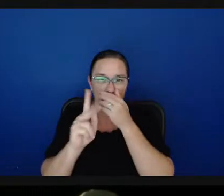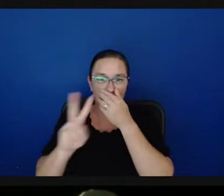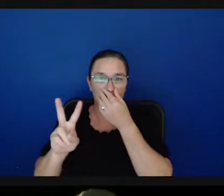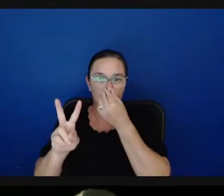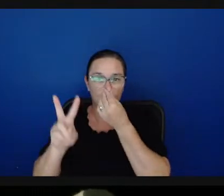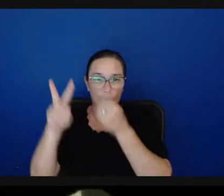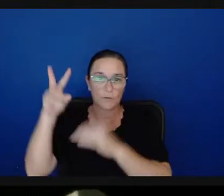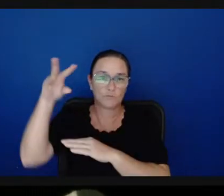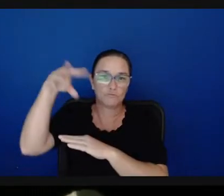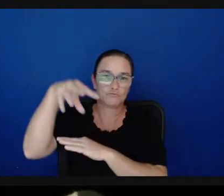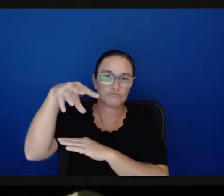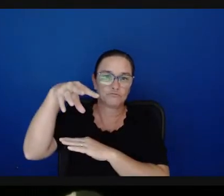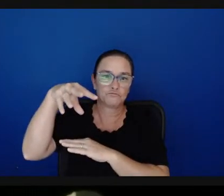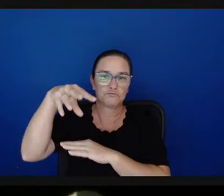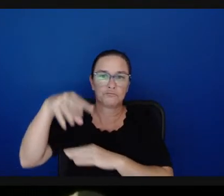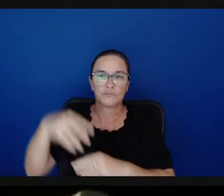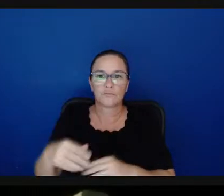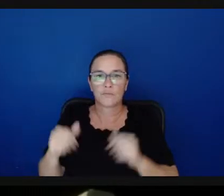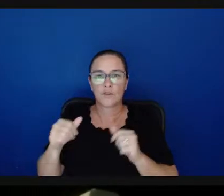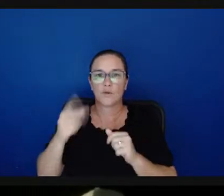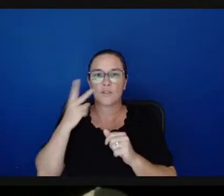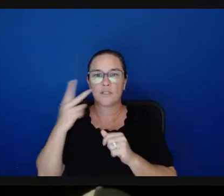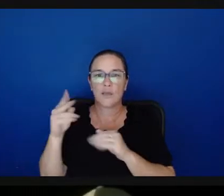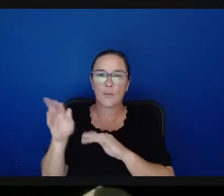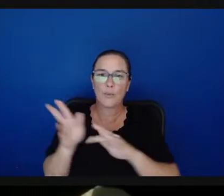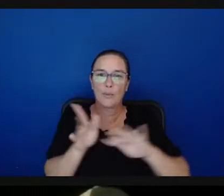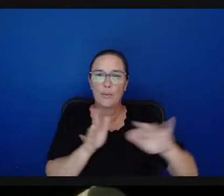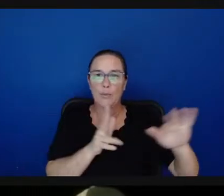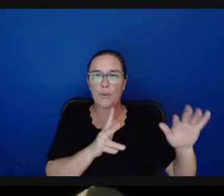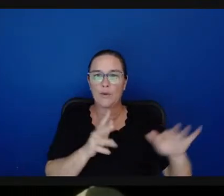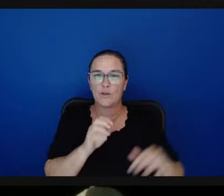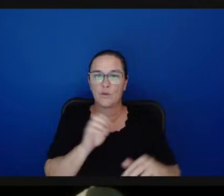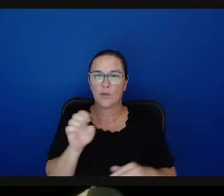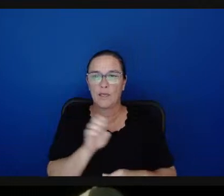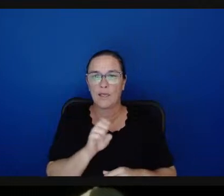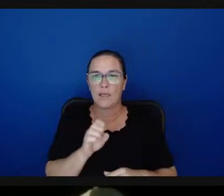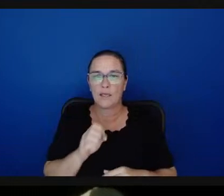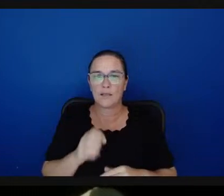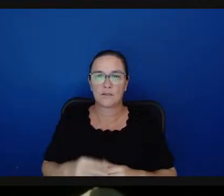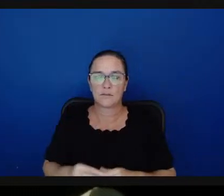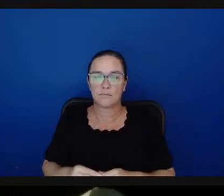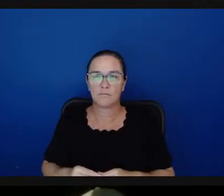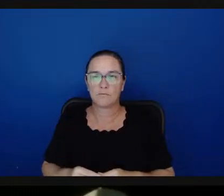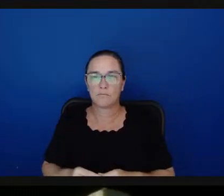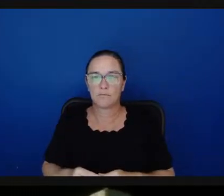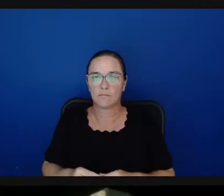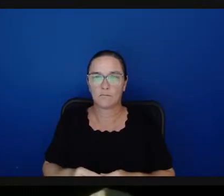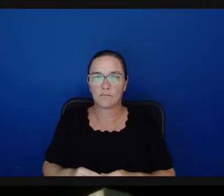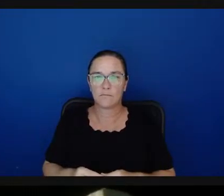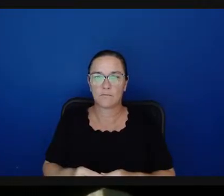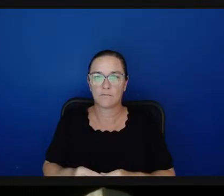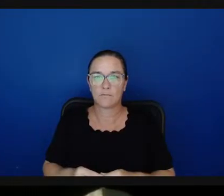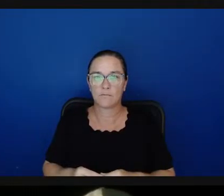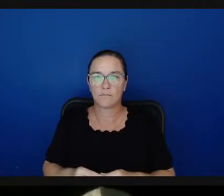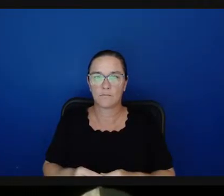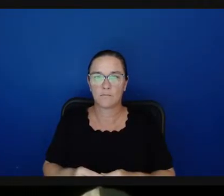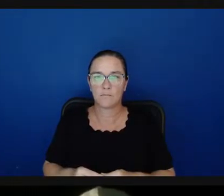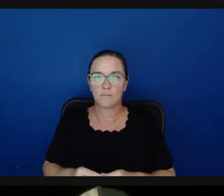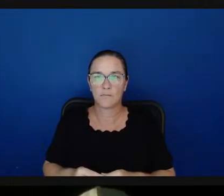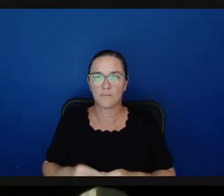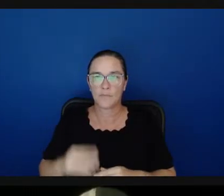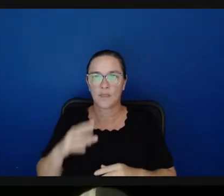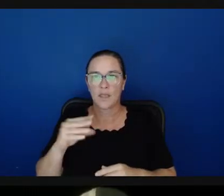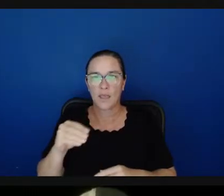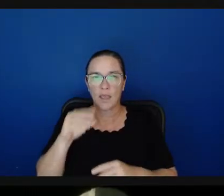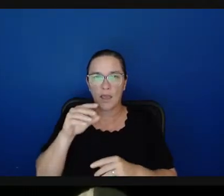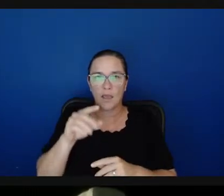again a VOG blowing to the east there, to the left part of the screen. And our wider back camera